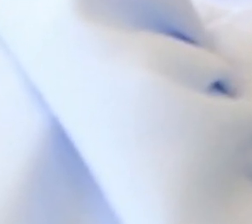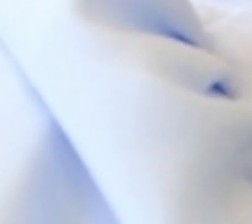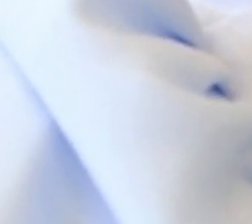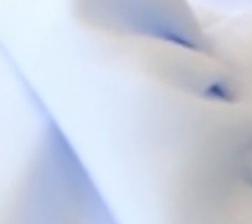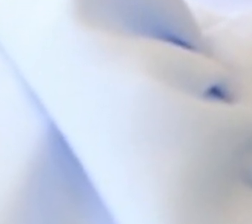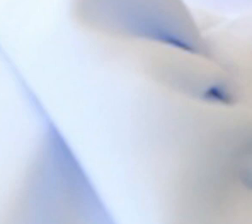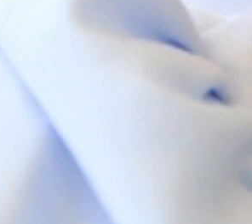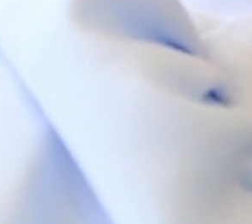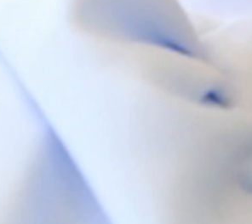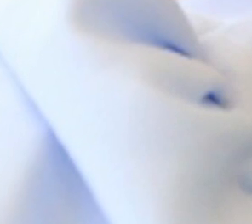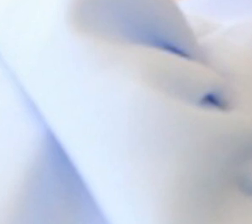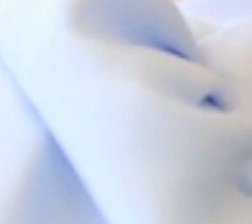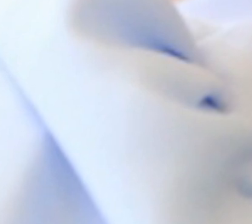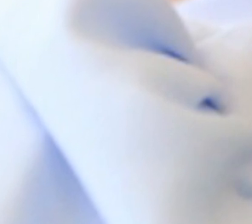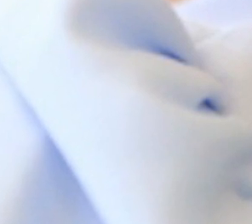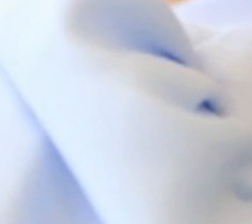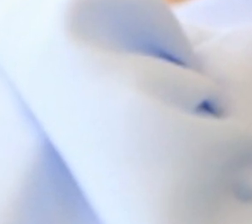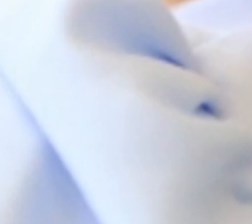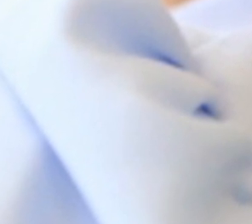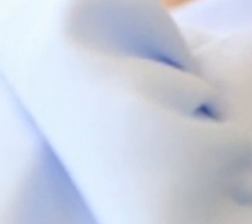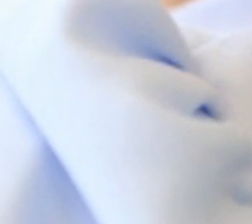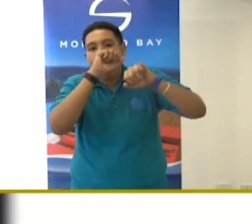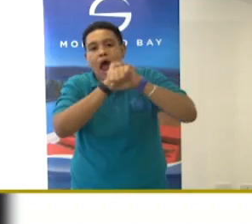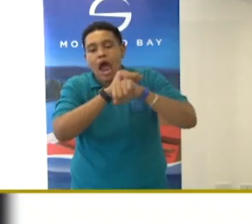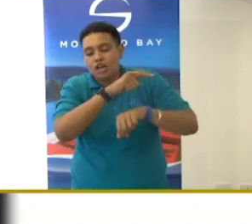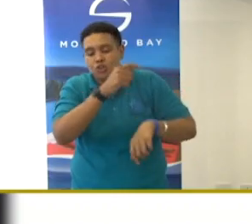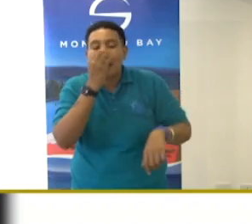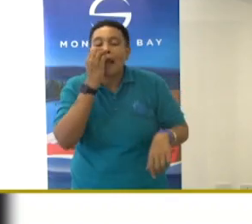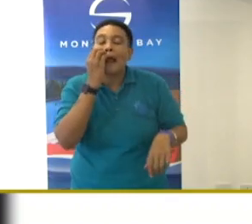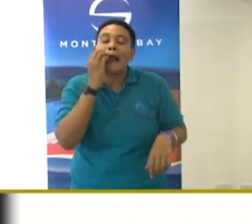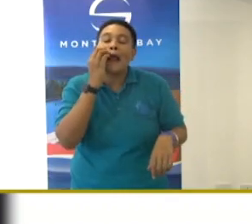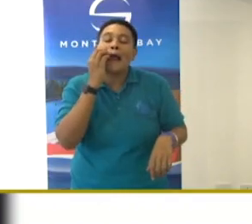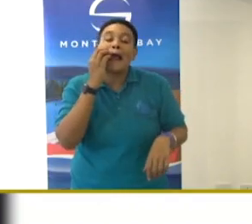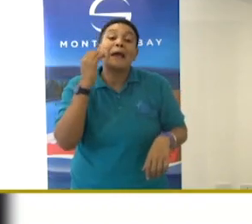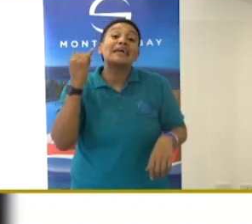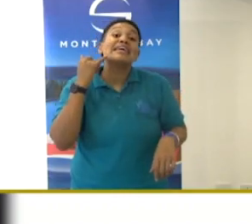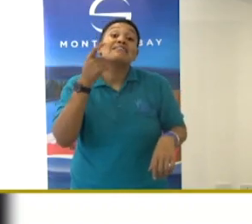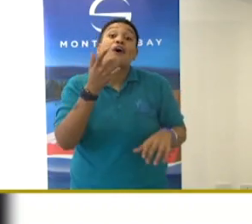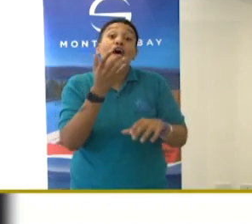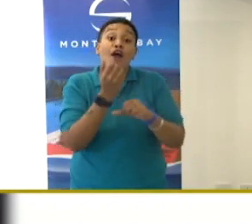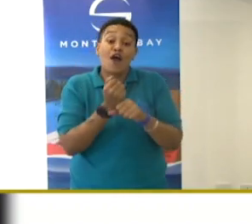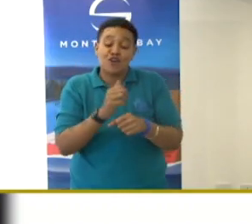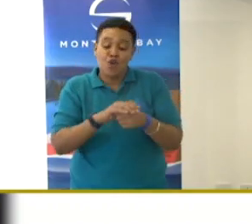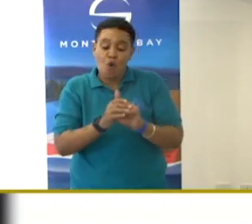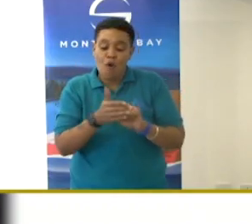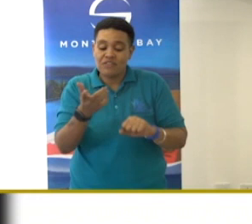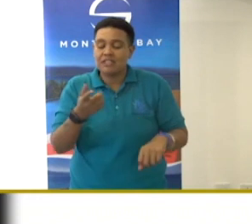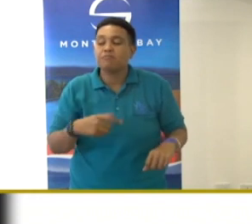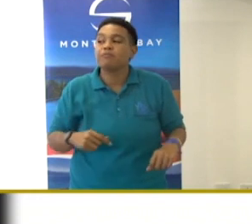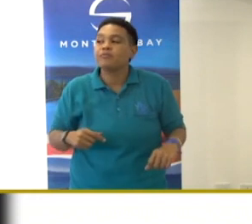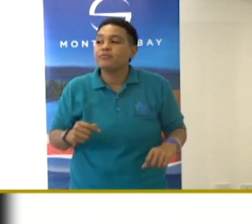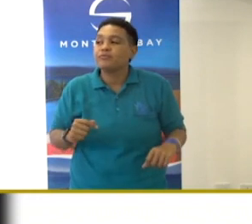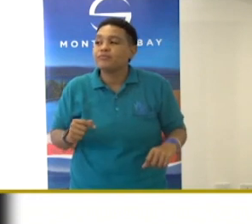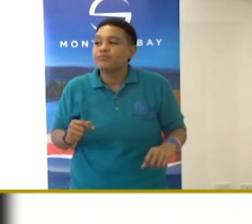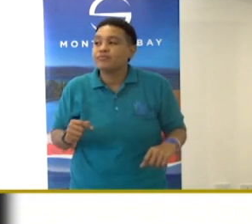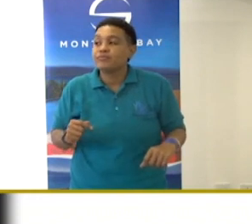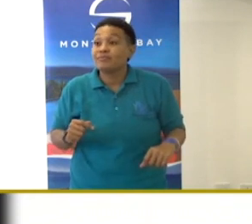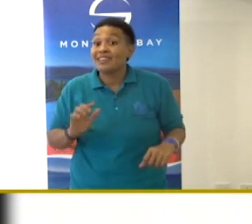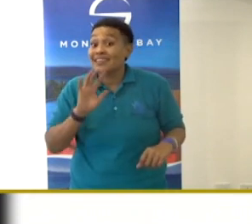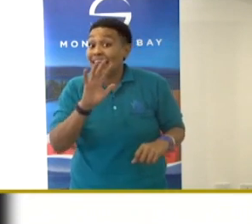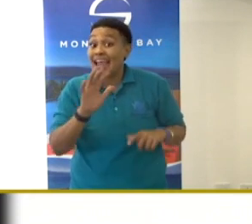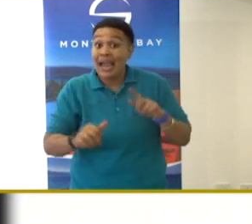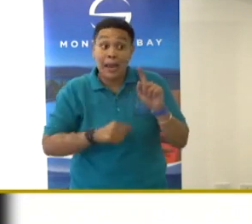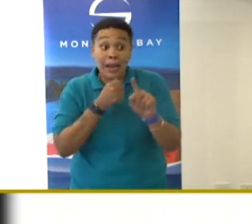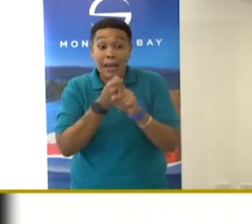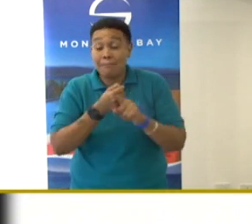the flu vaccine actually, if they got COVID, their impact of